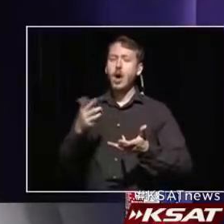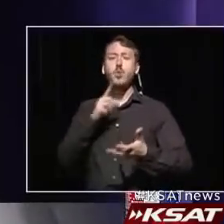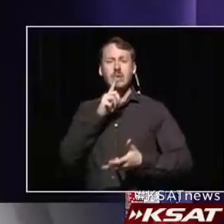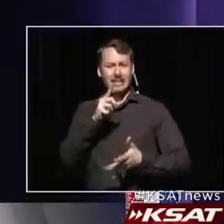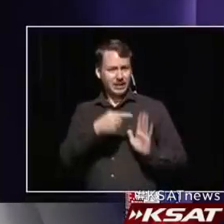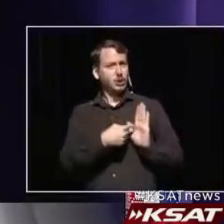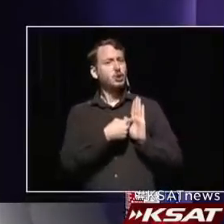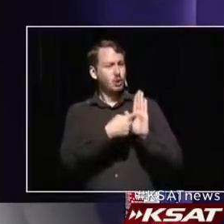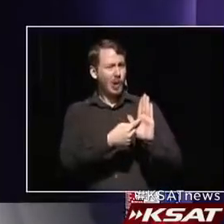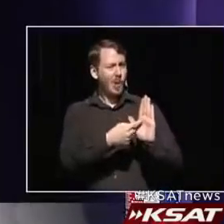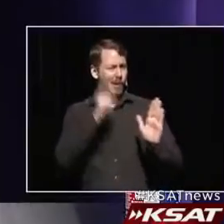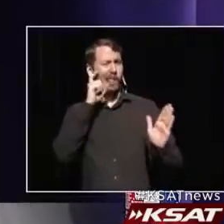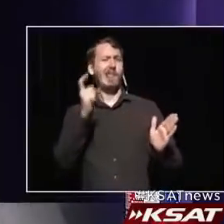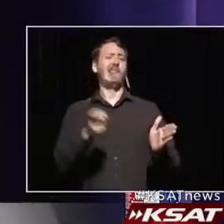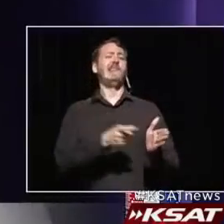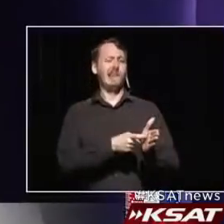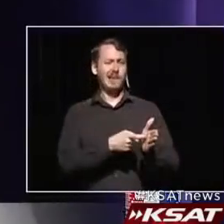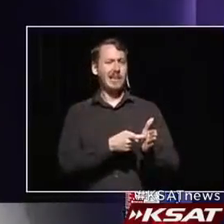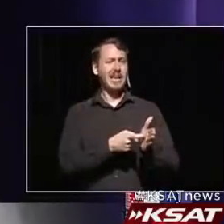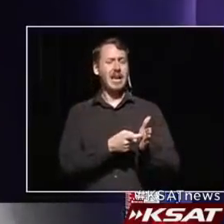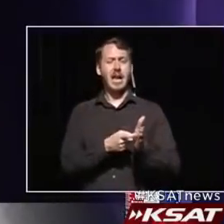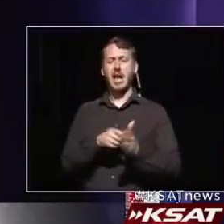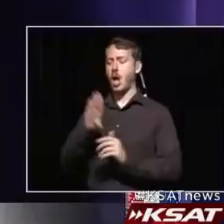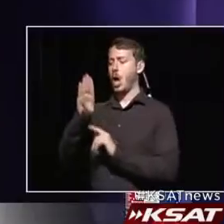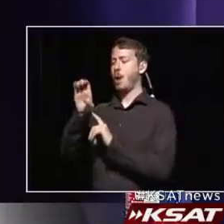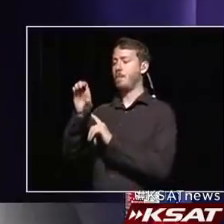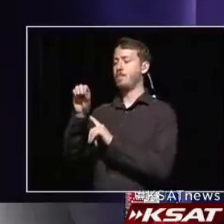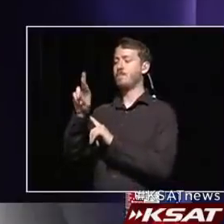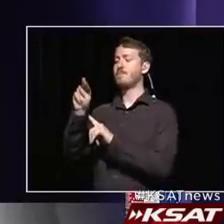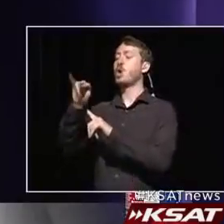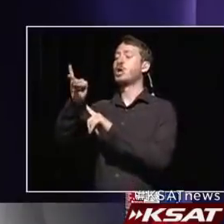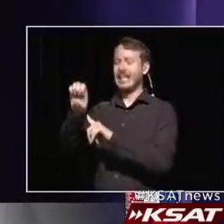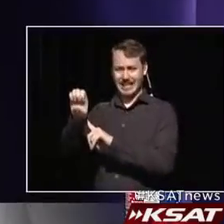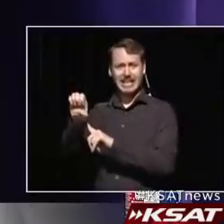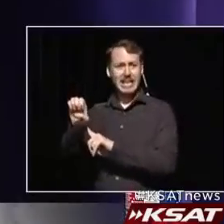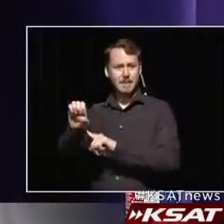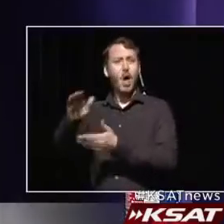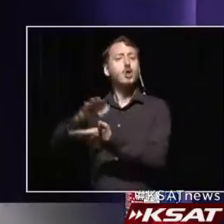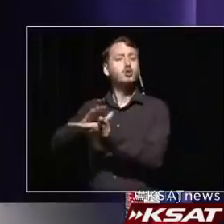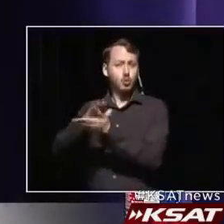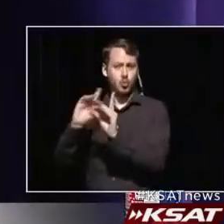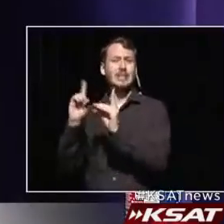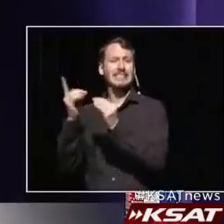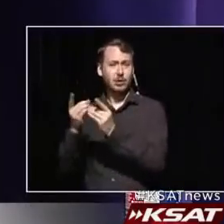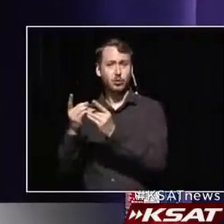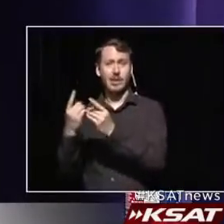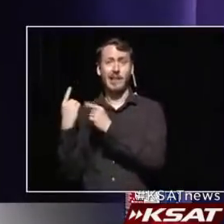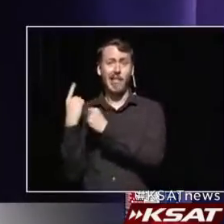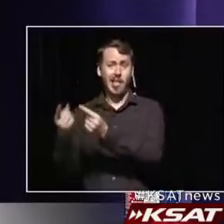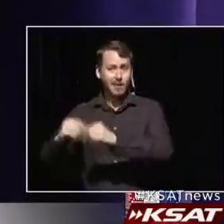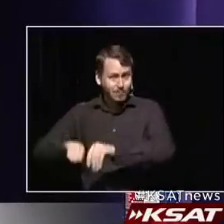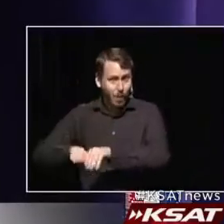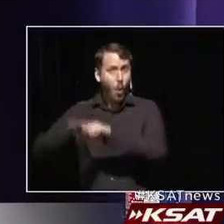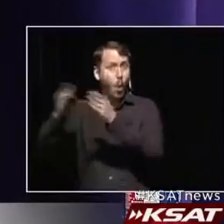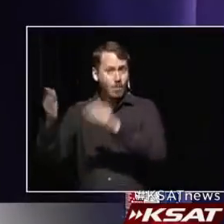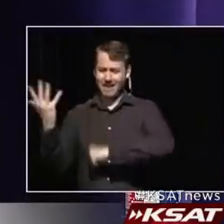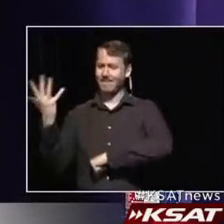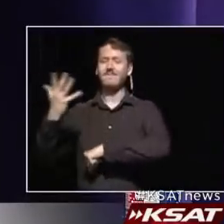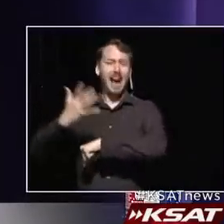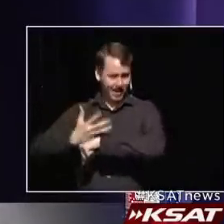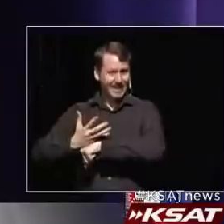show somewhat. Over in the Bernie School District, within the first 5 days, they've had 5 cases and some